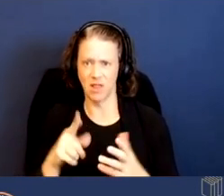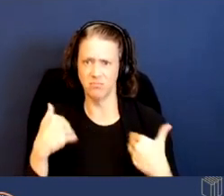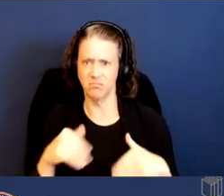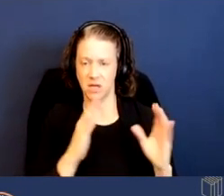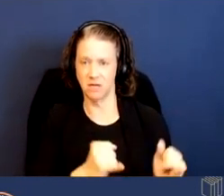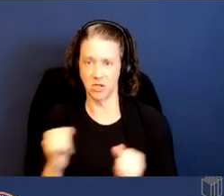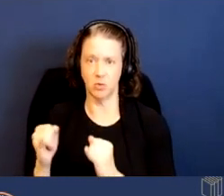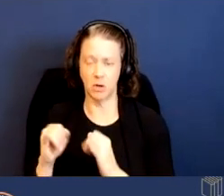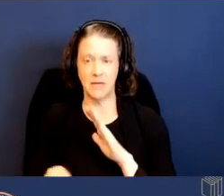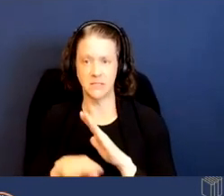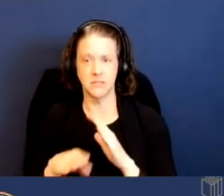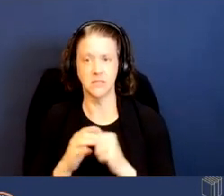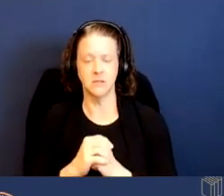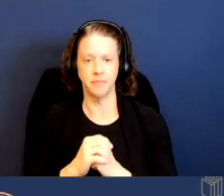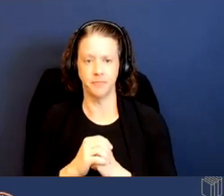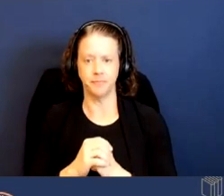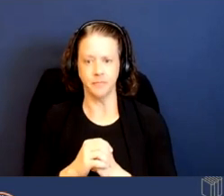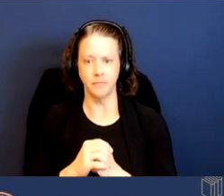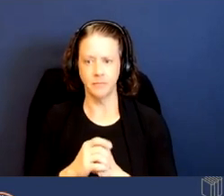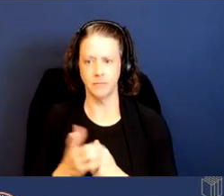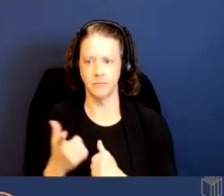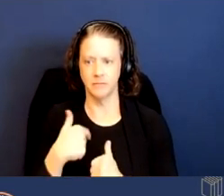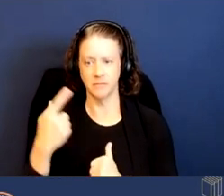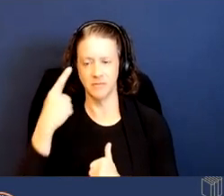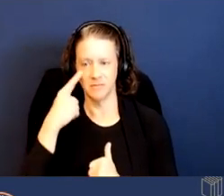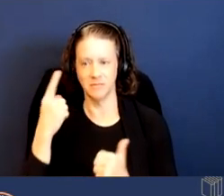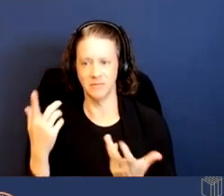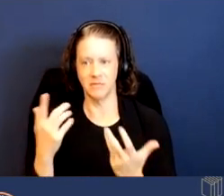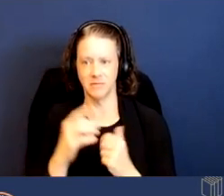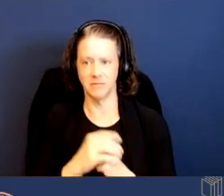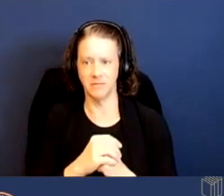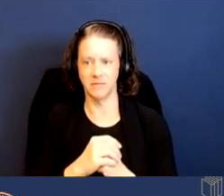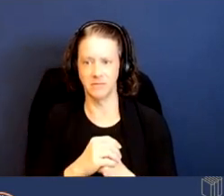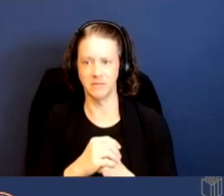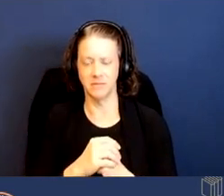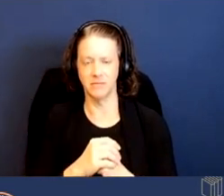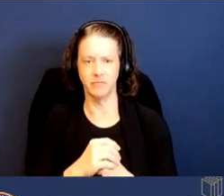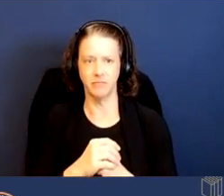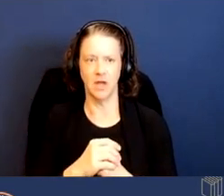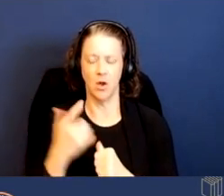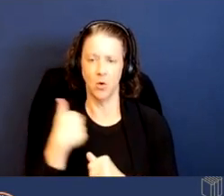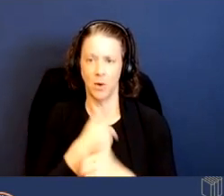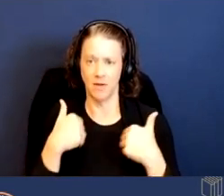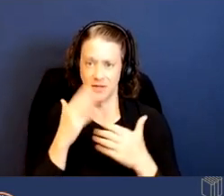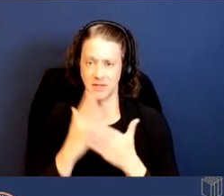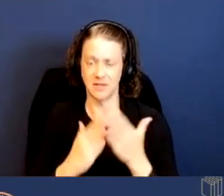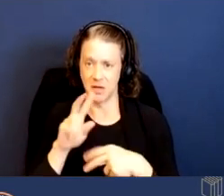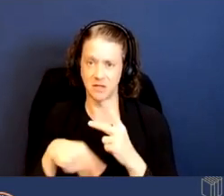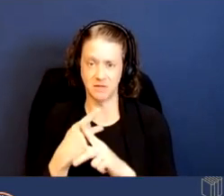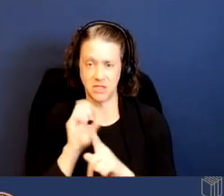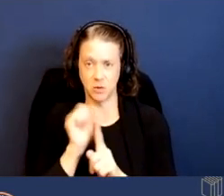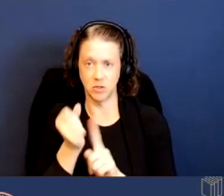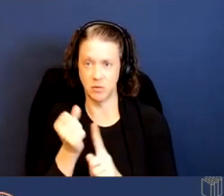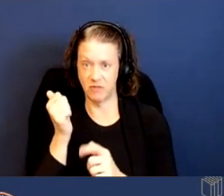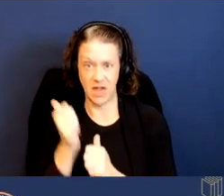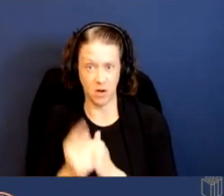basis. I think that ideally we would have some sort of situation where if anybody who wanted an IEP facilitator